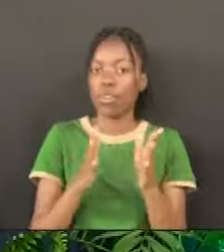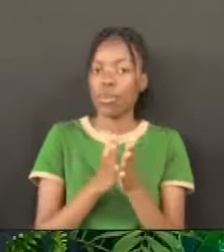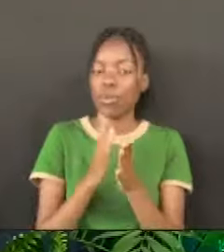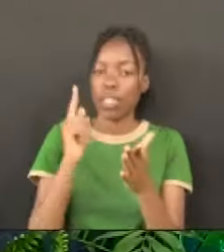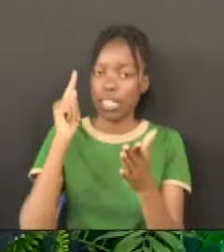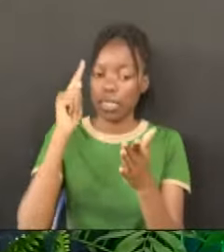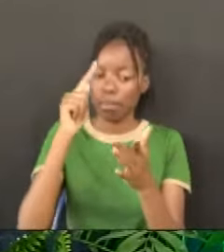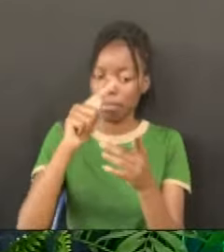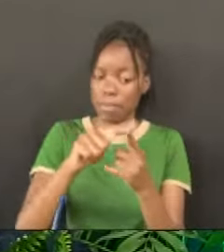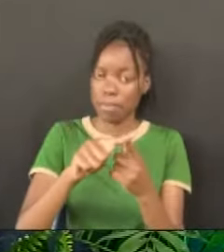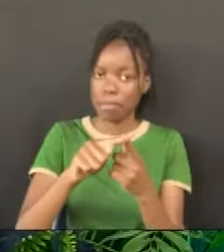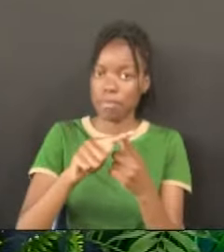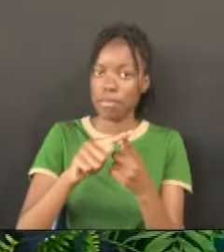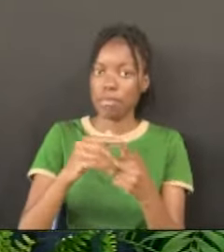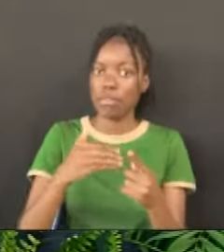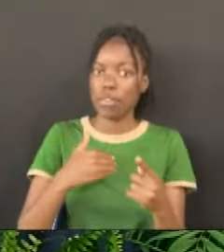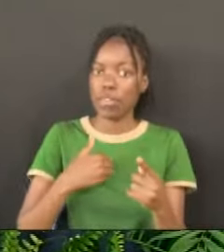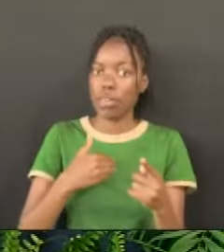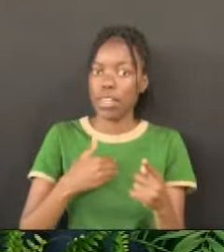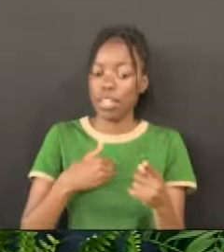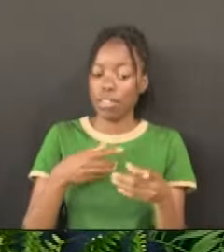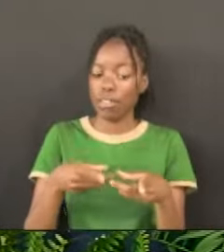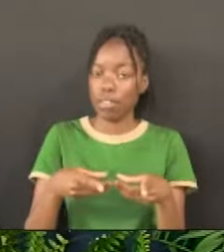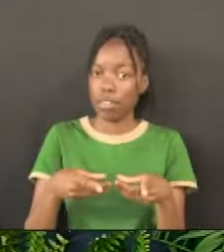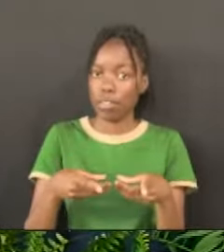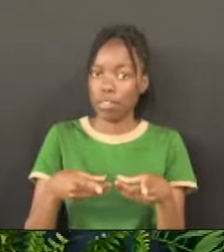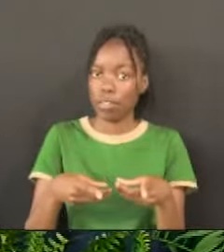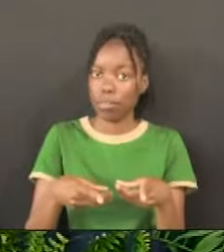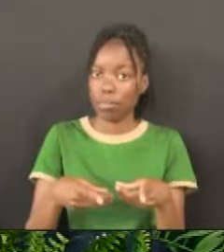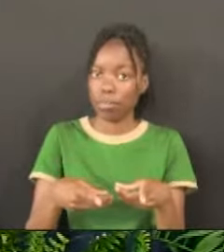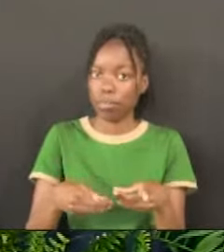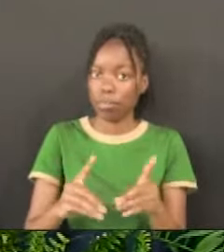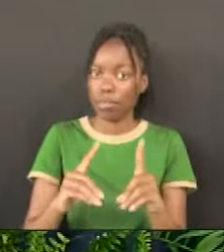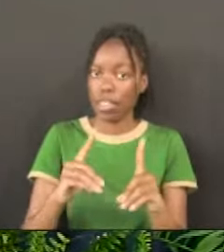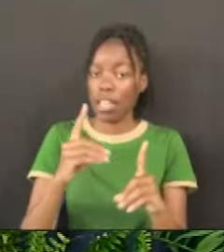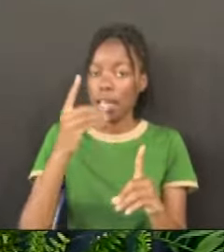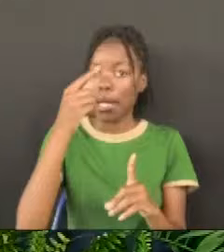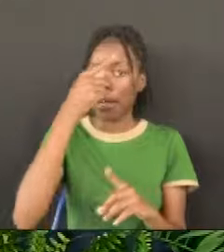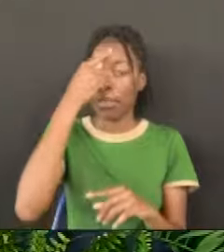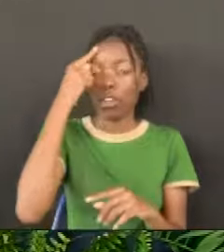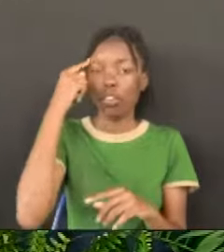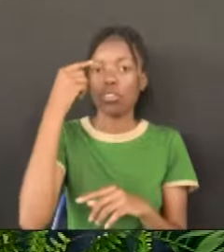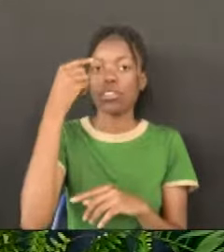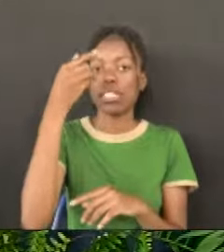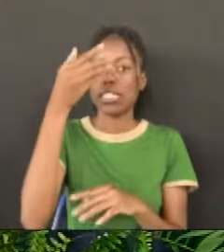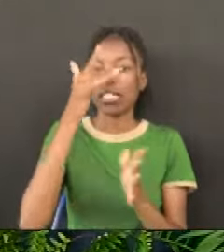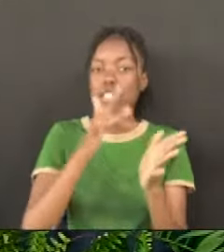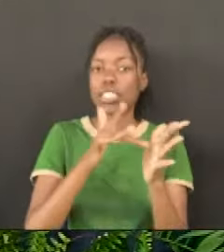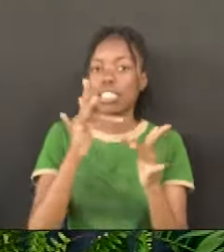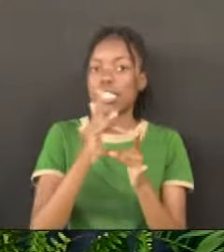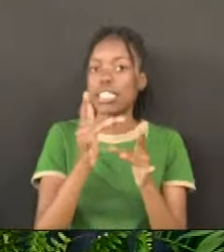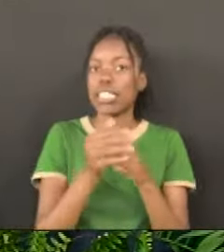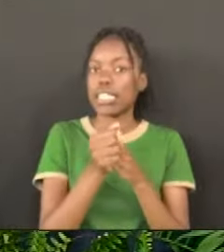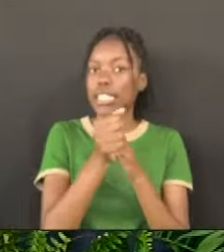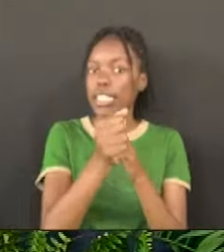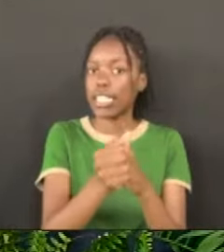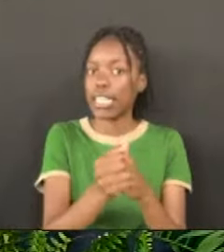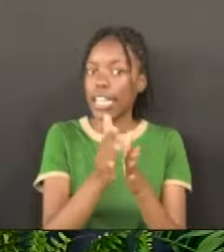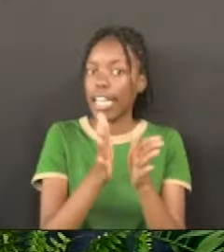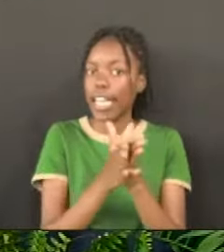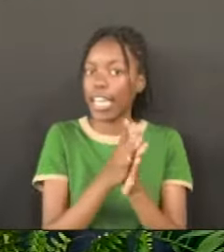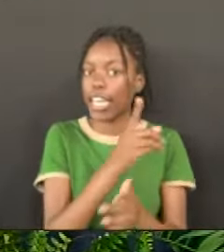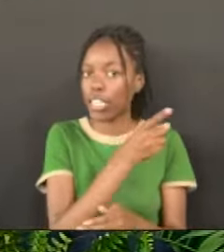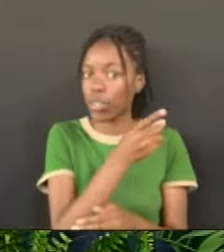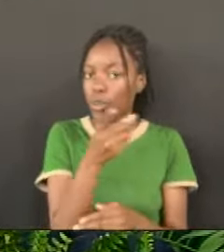have direction because Jesus is leading and you